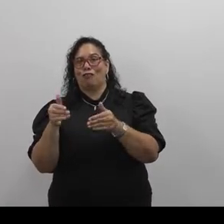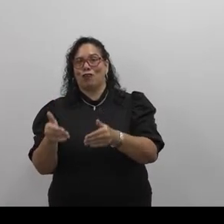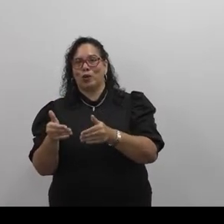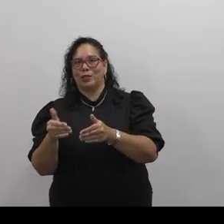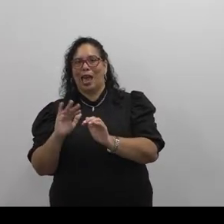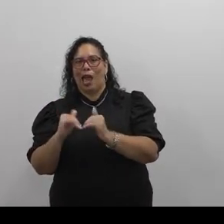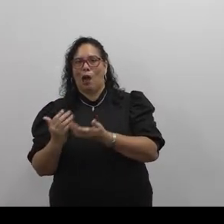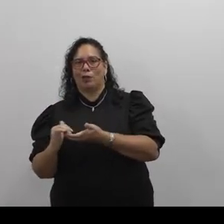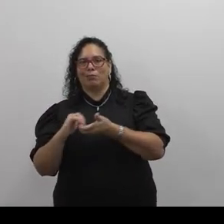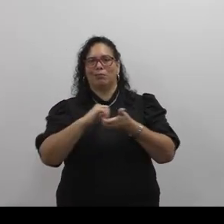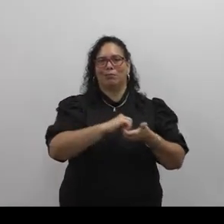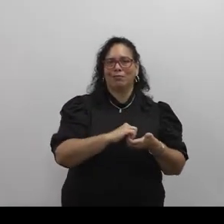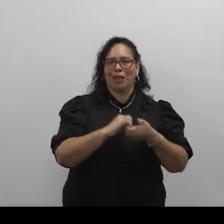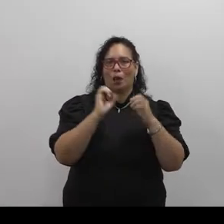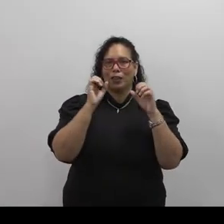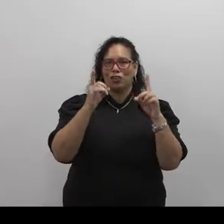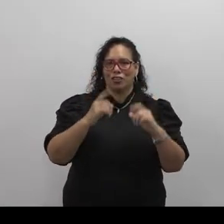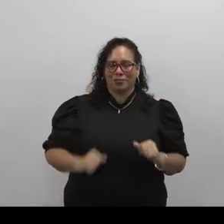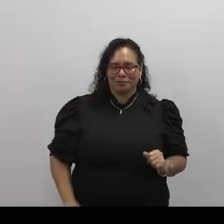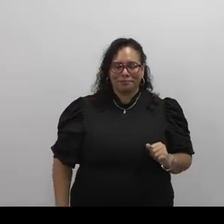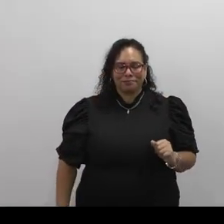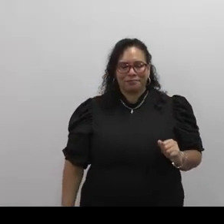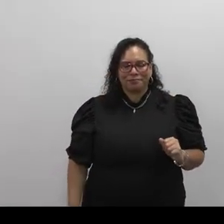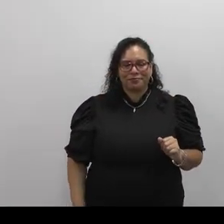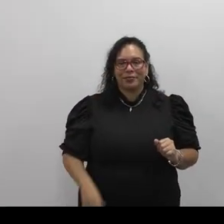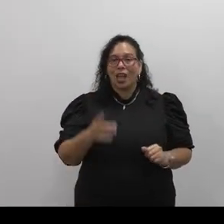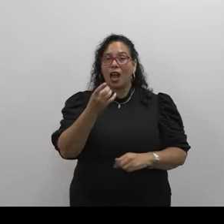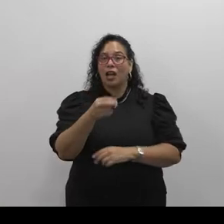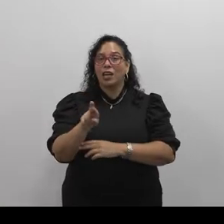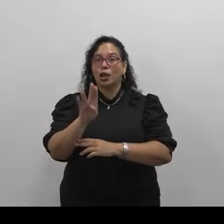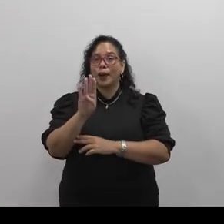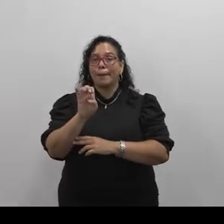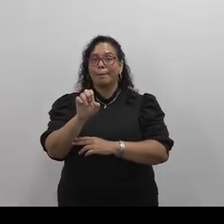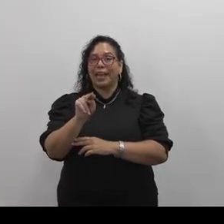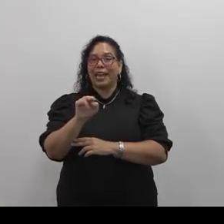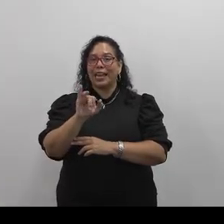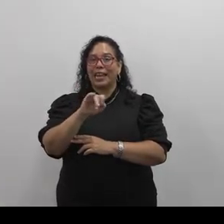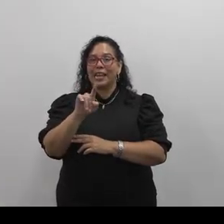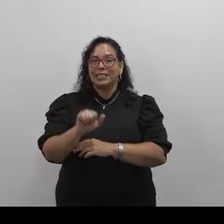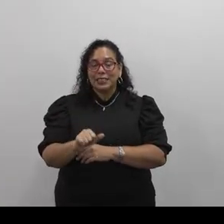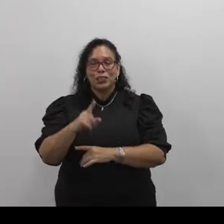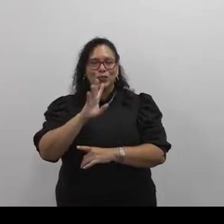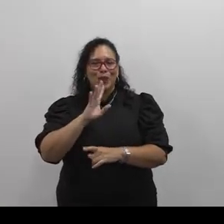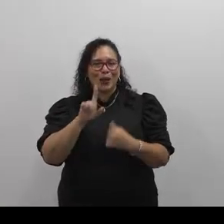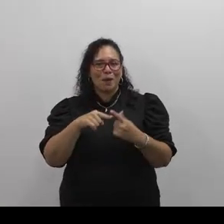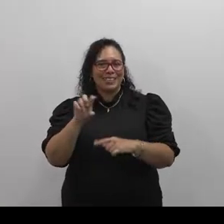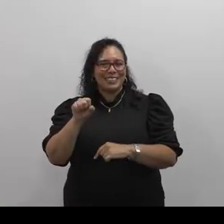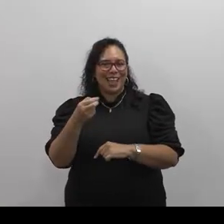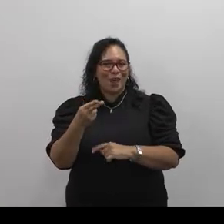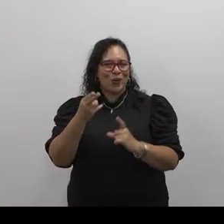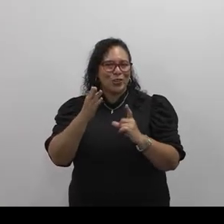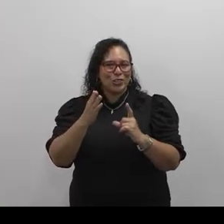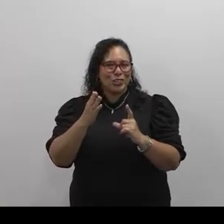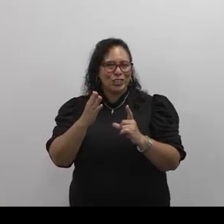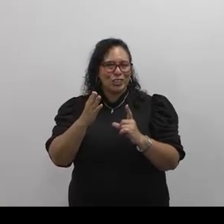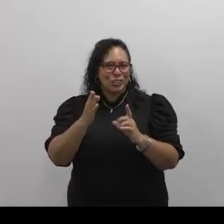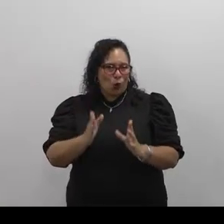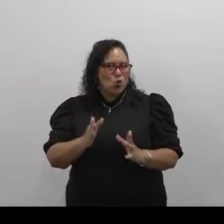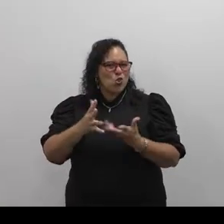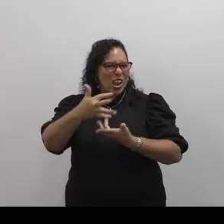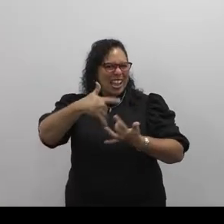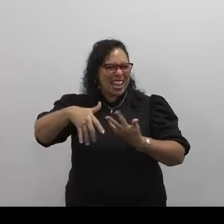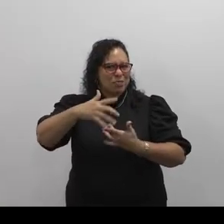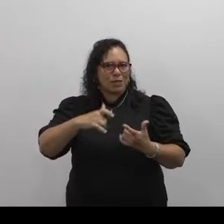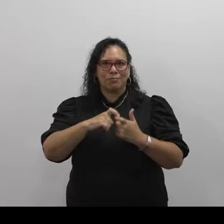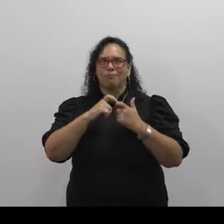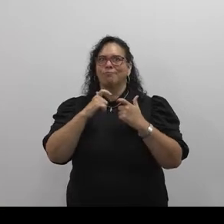this entire effort. Then Dr. Benitez, you referenced stakeholder engagement, which I would cover as part of this presentation. That was a